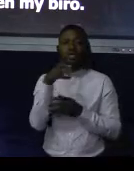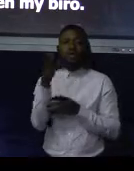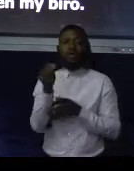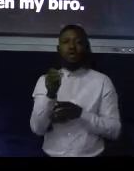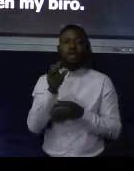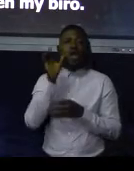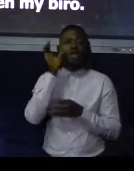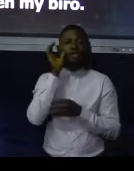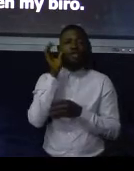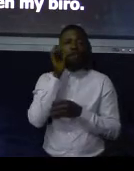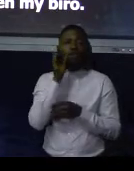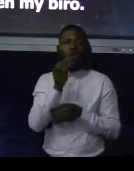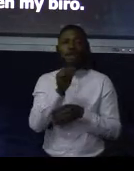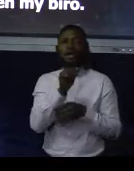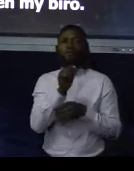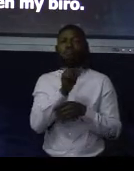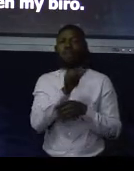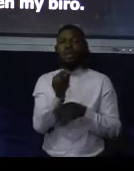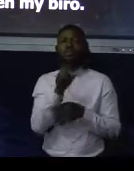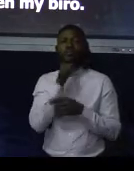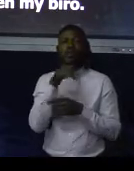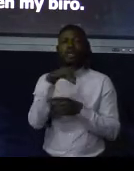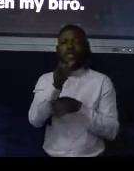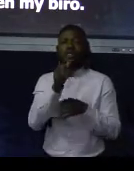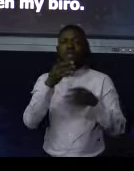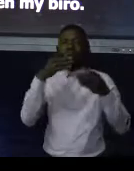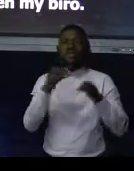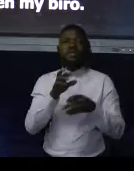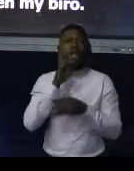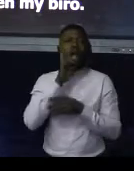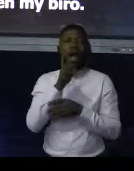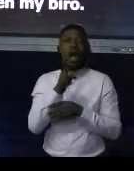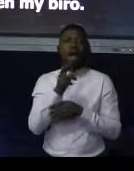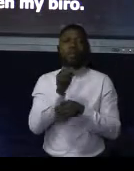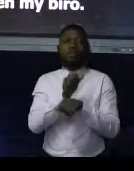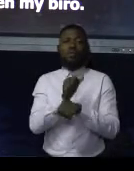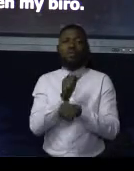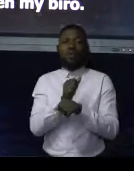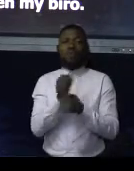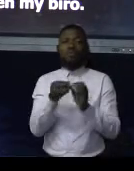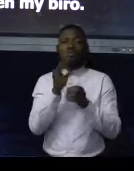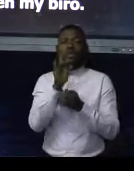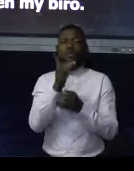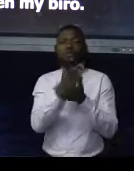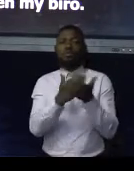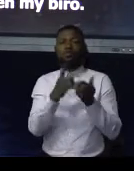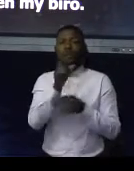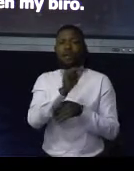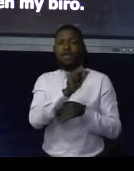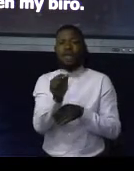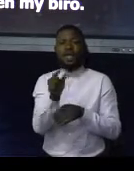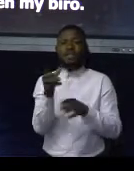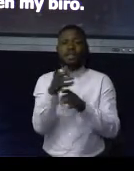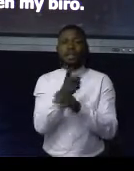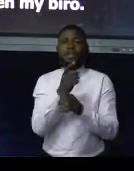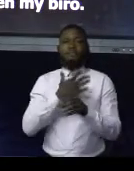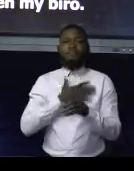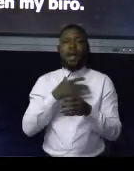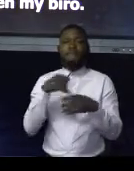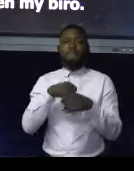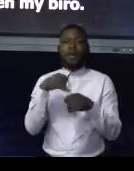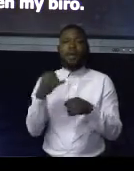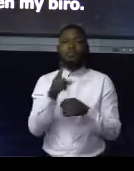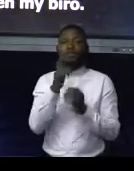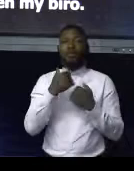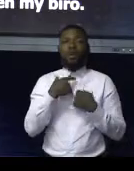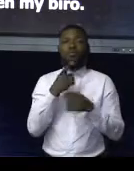7, Chioma dash not yet finished her work. And 8, somebody dash taking